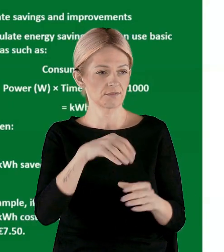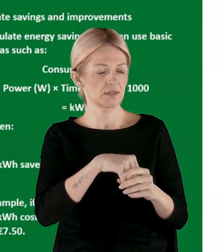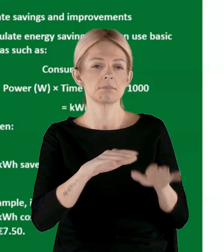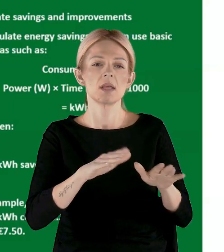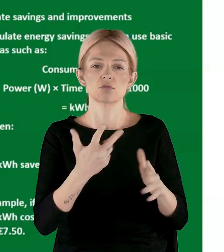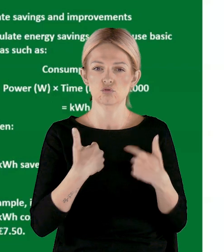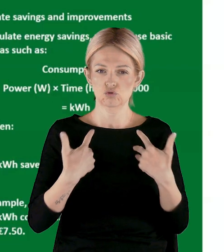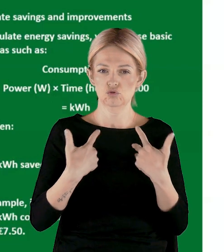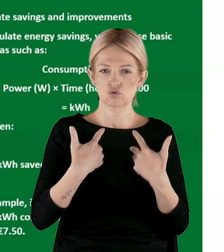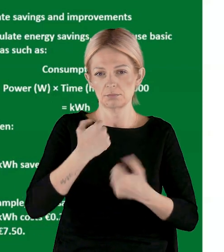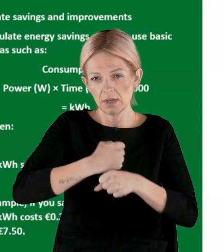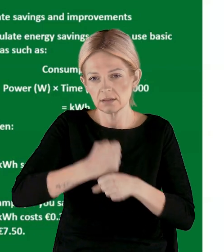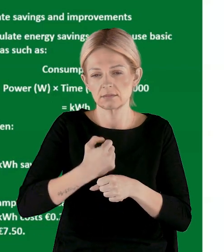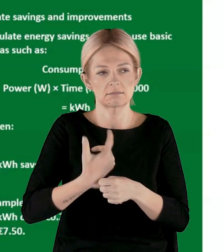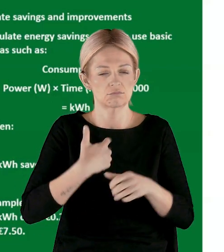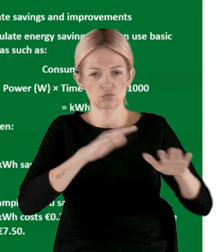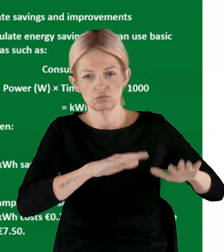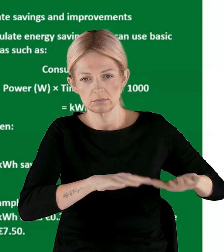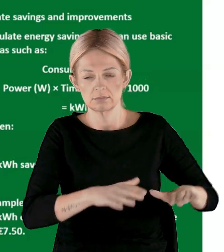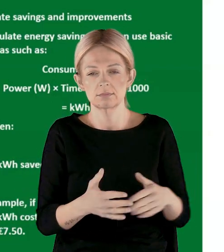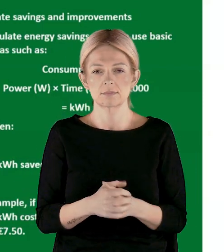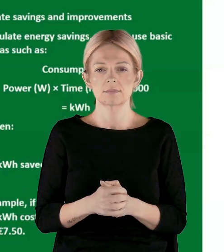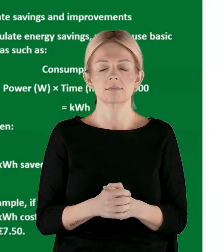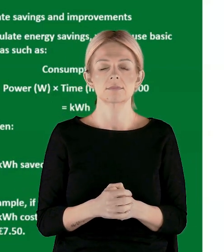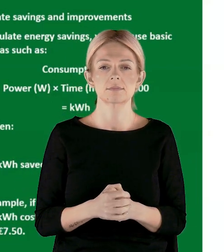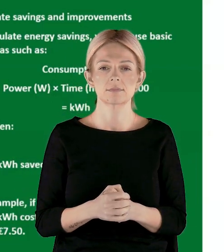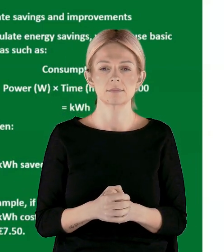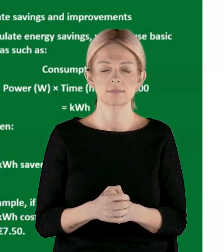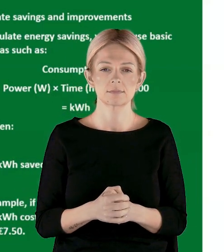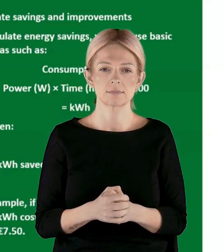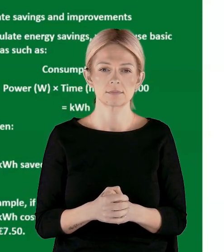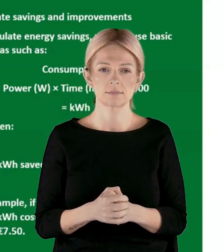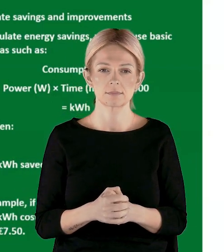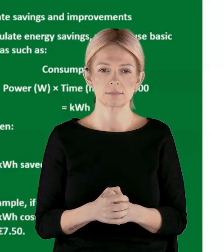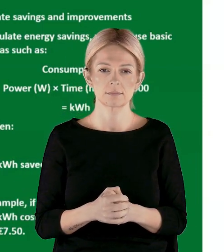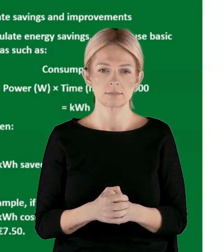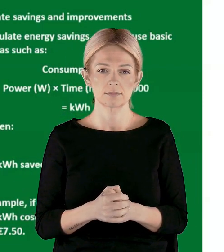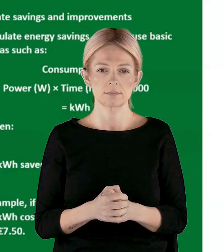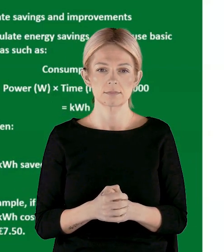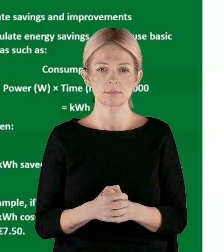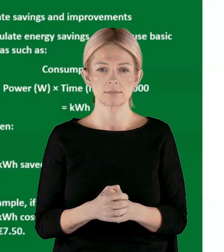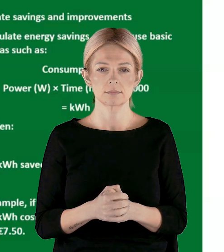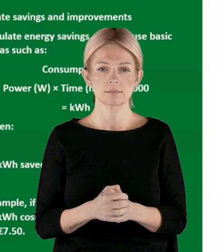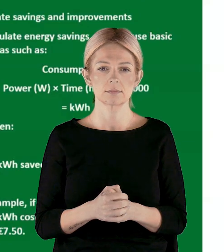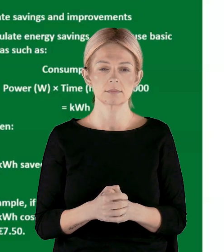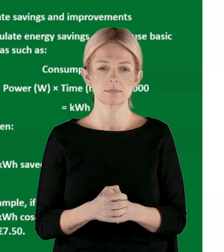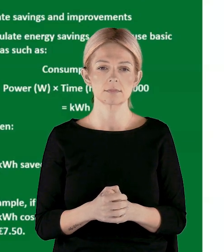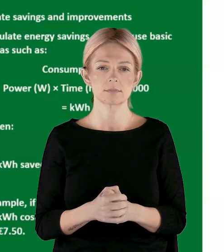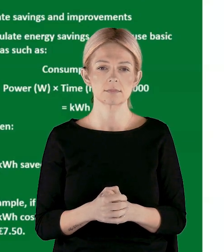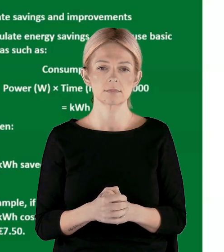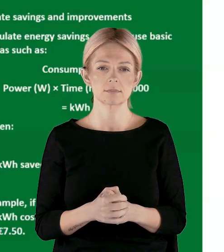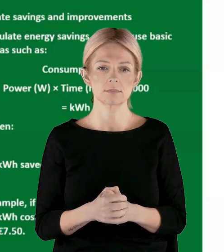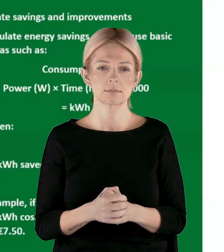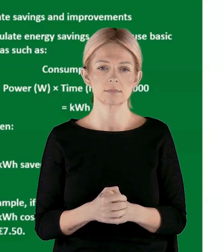in which we live and in which we work or that we attend. So in order